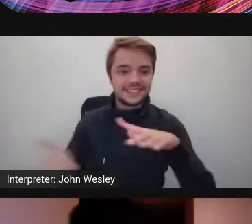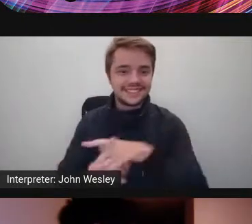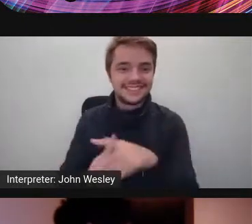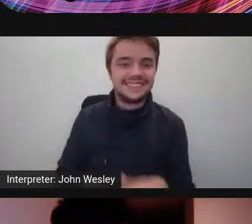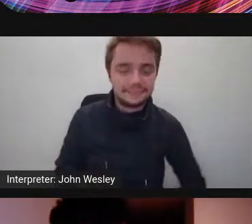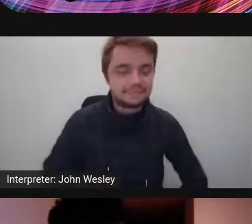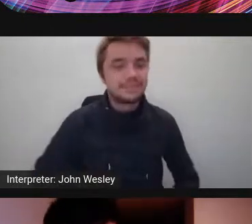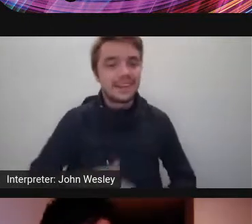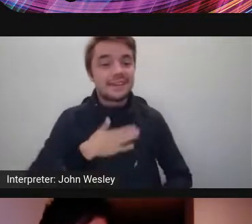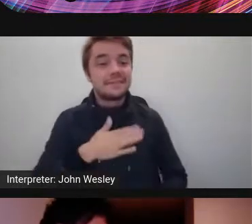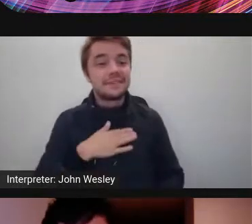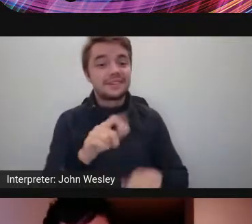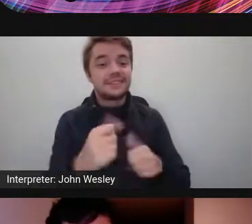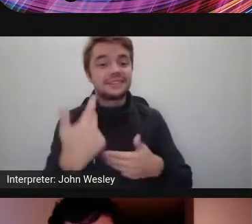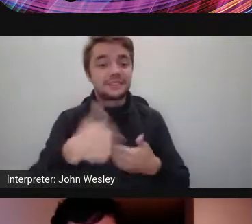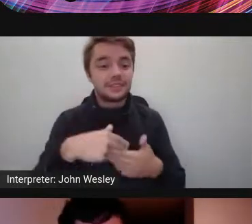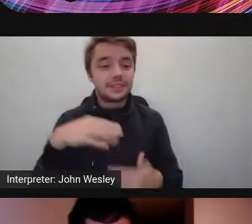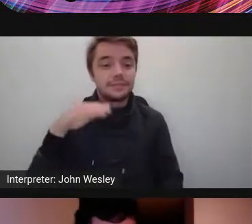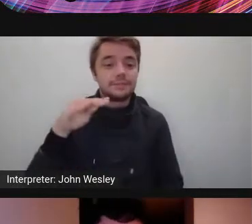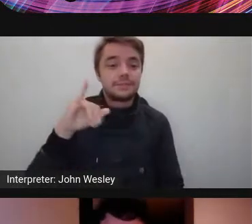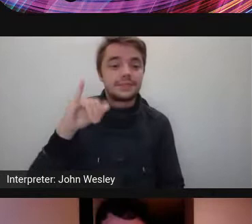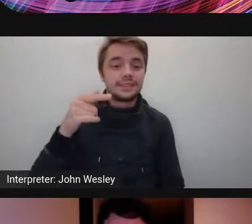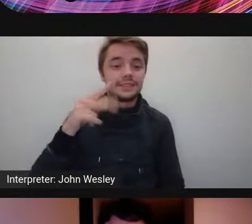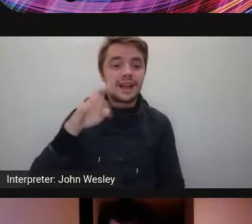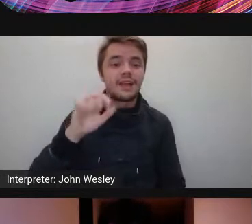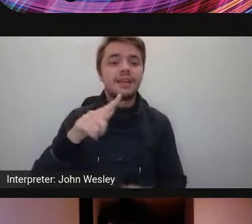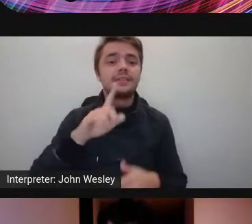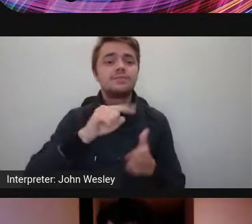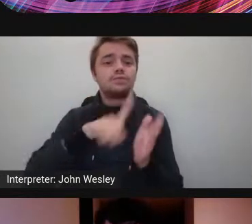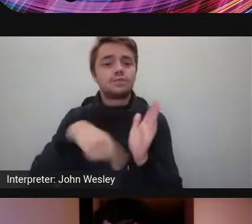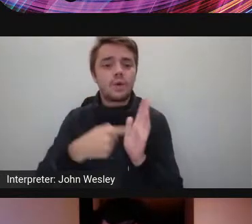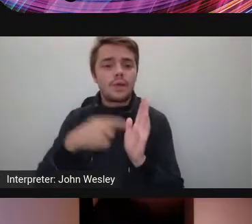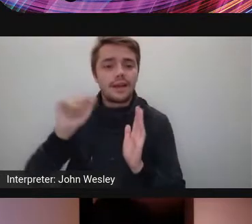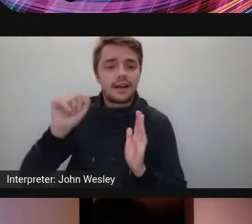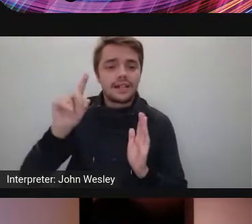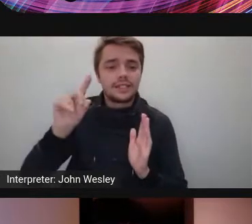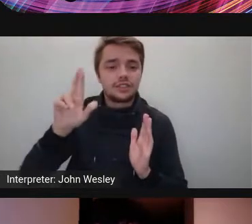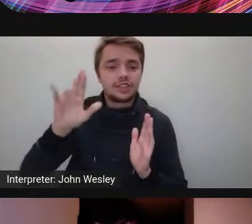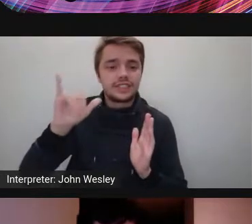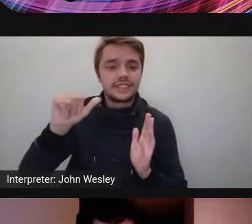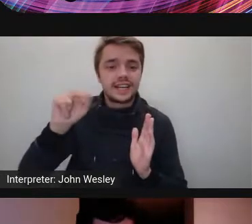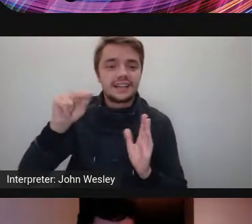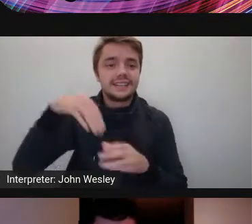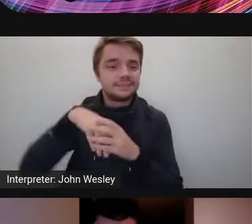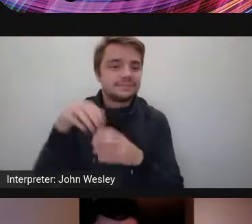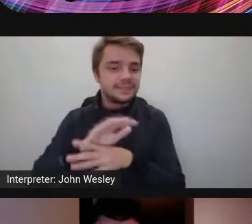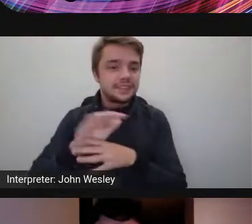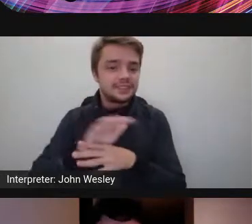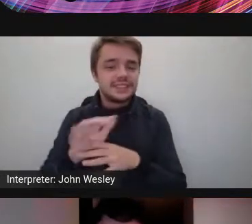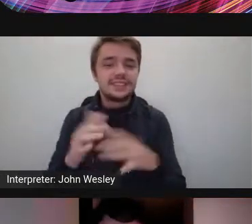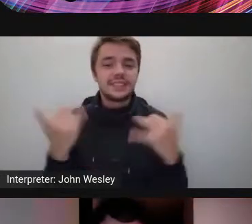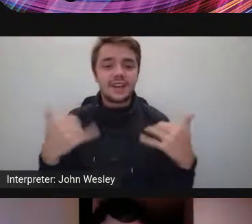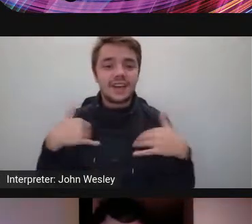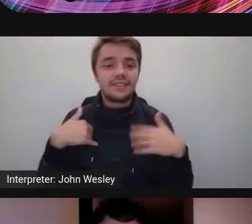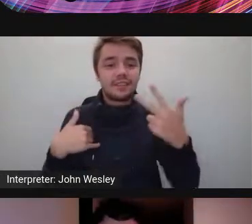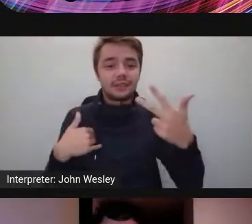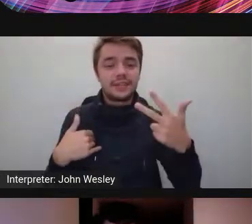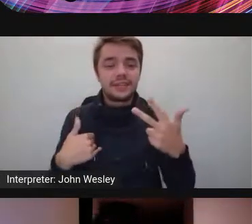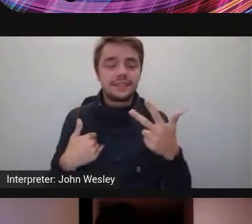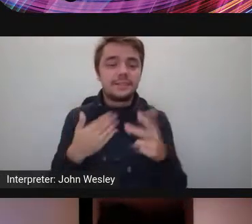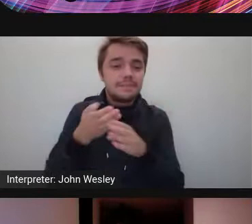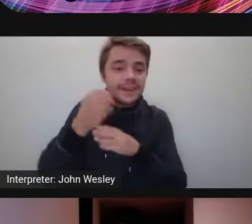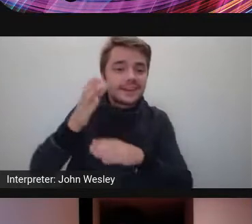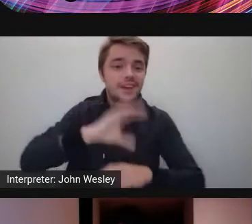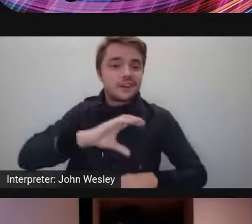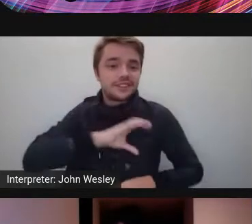us. Miguel plays Adrian in the film, and so now we have the three main casts in the film. So thanks